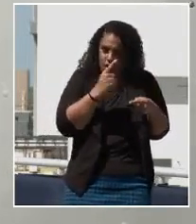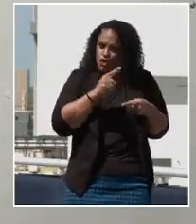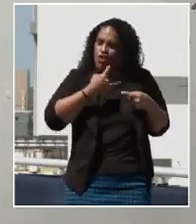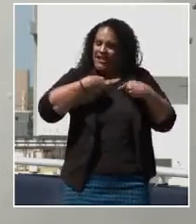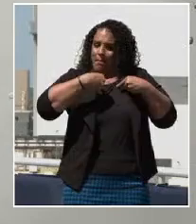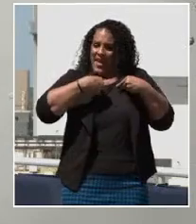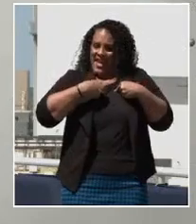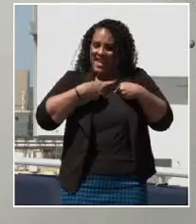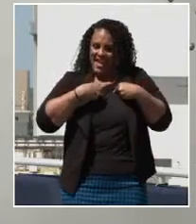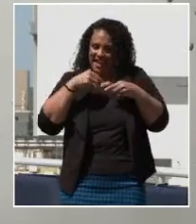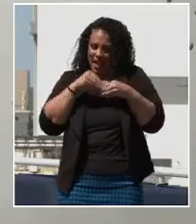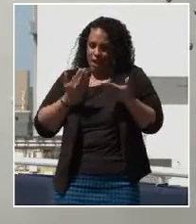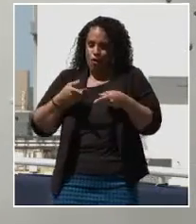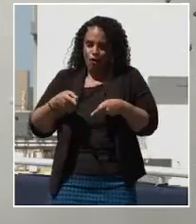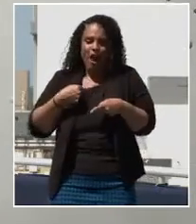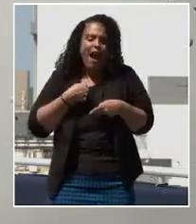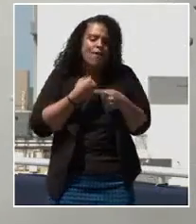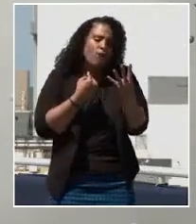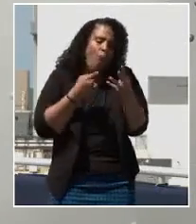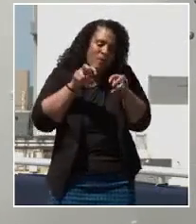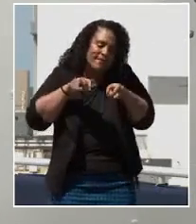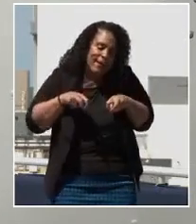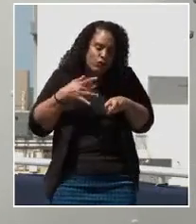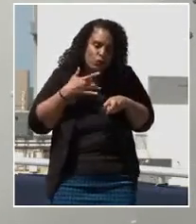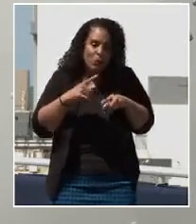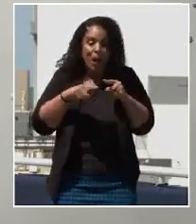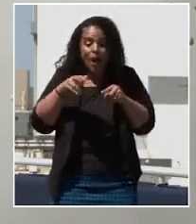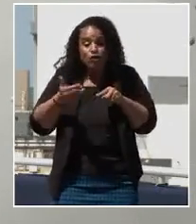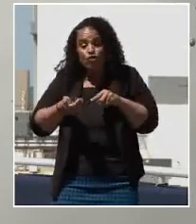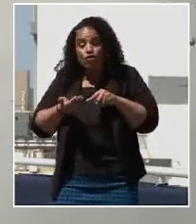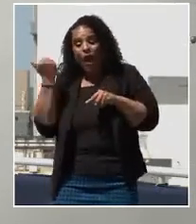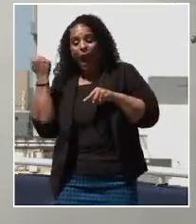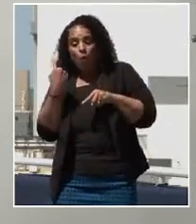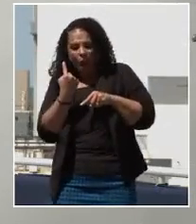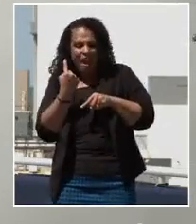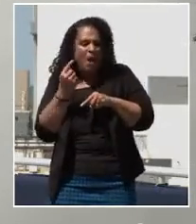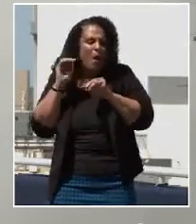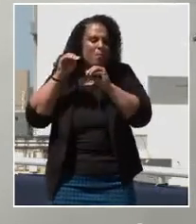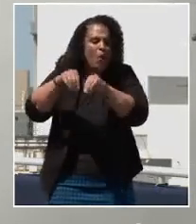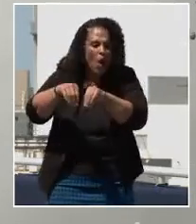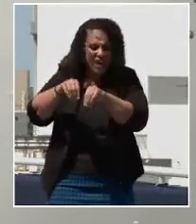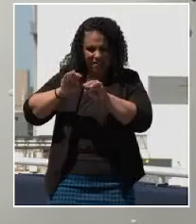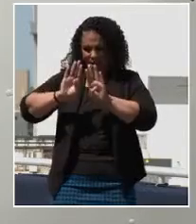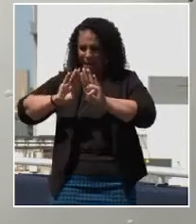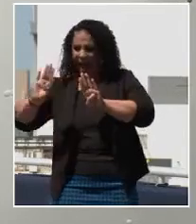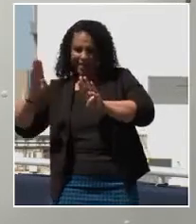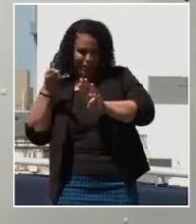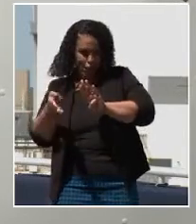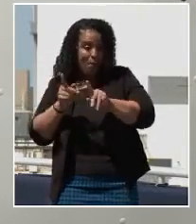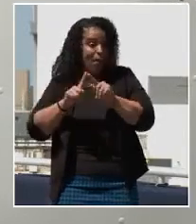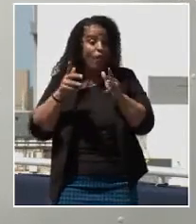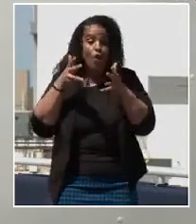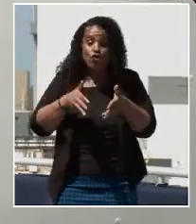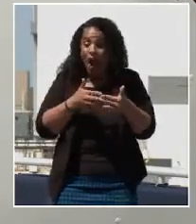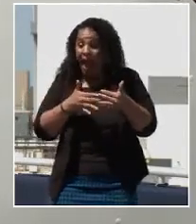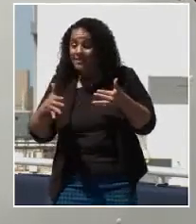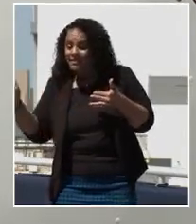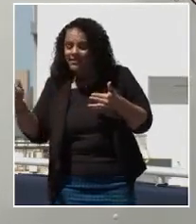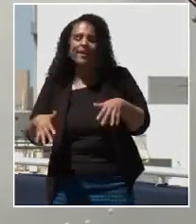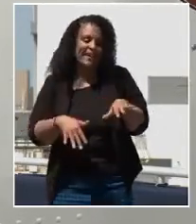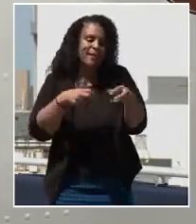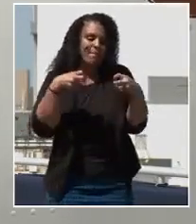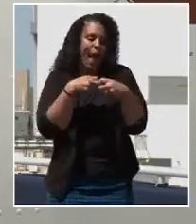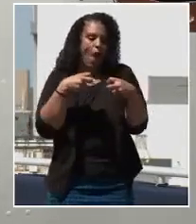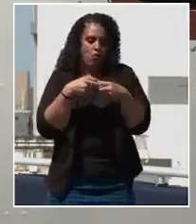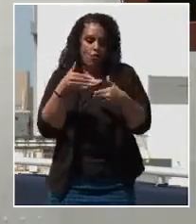one I have a normally four seats but we took out one seat put on instrumentation pallet and the rest of the airplane is all batteries